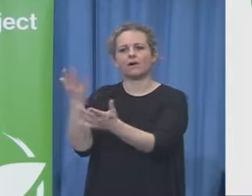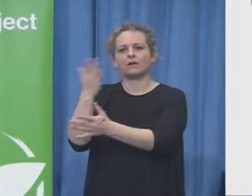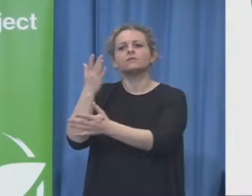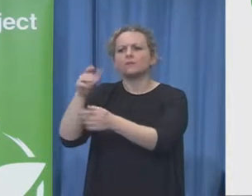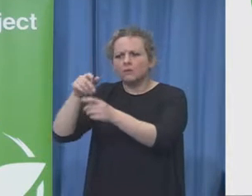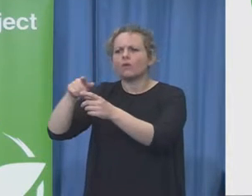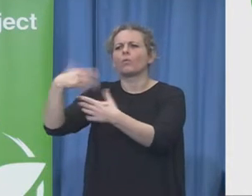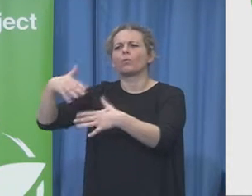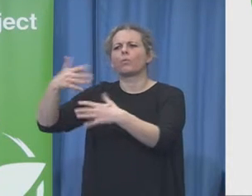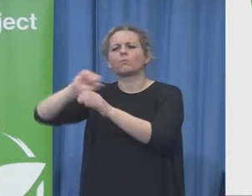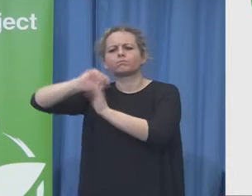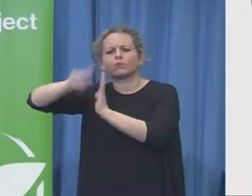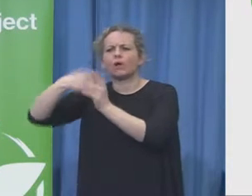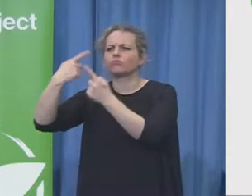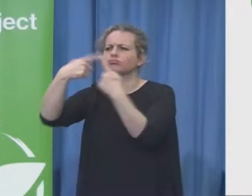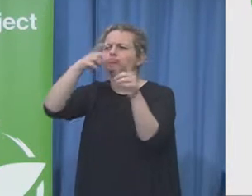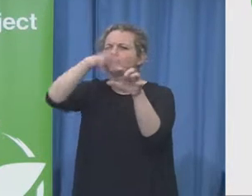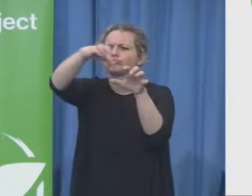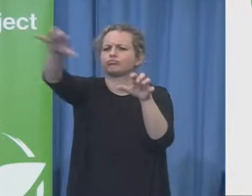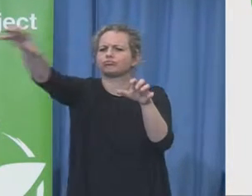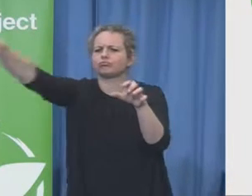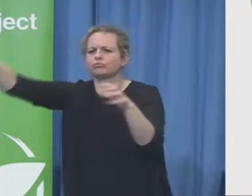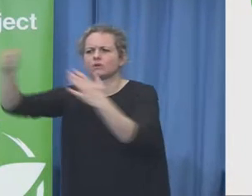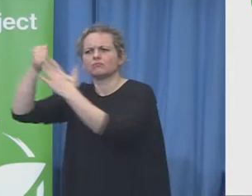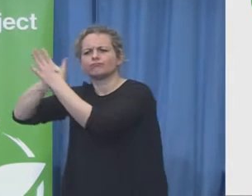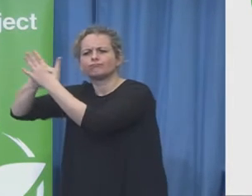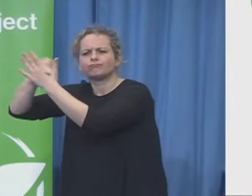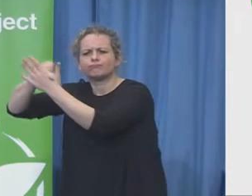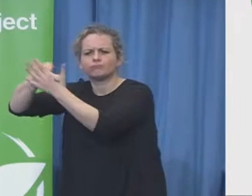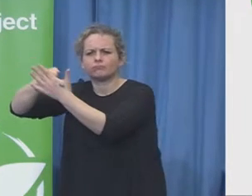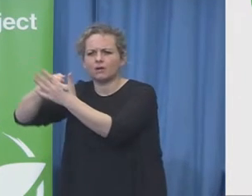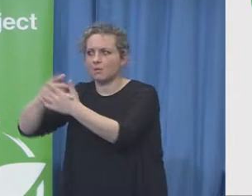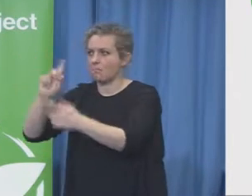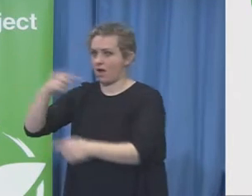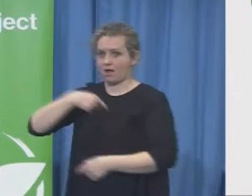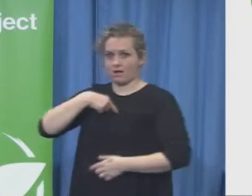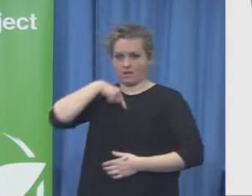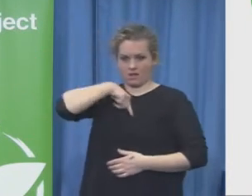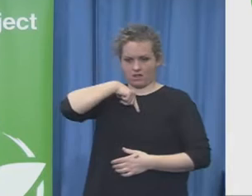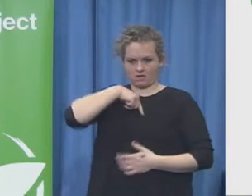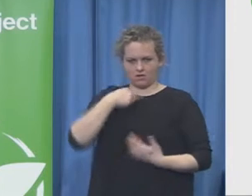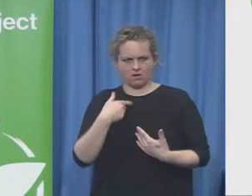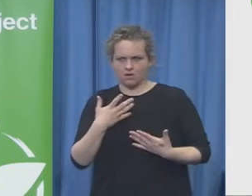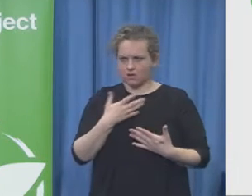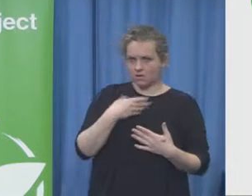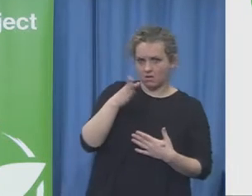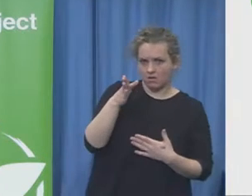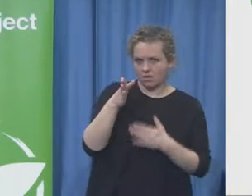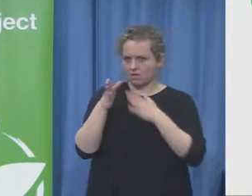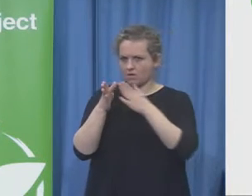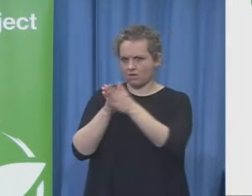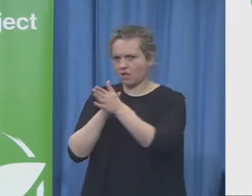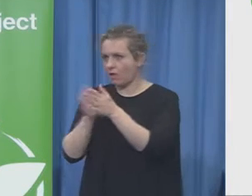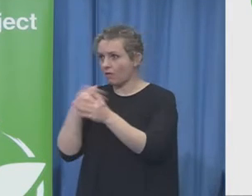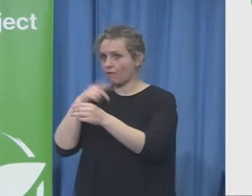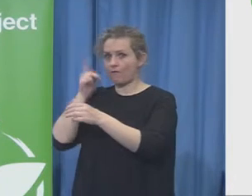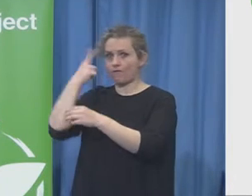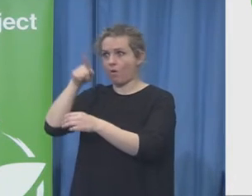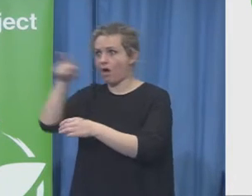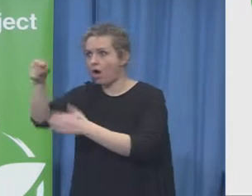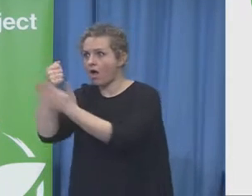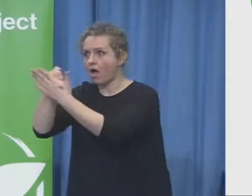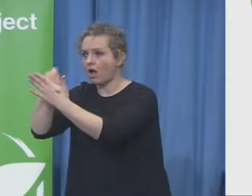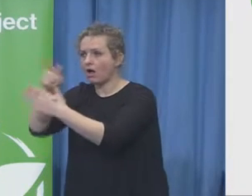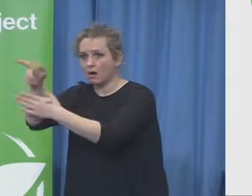sustainability. These are all social change leaders building a world without barriers, but risk